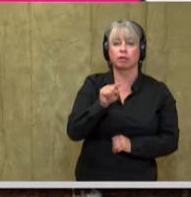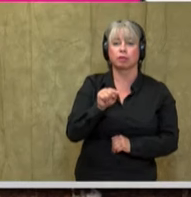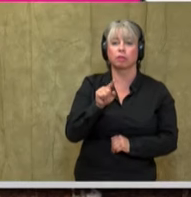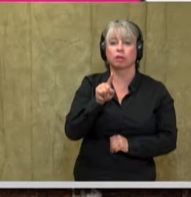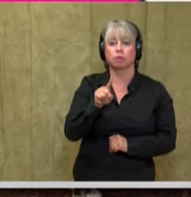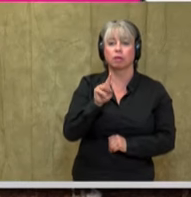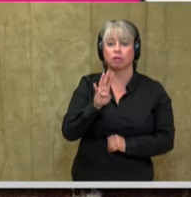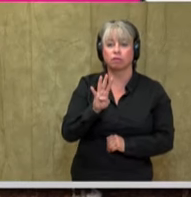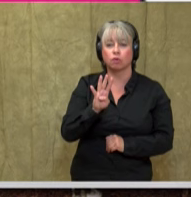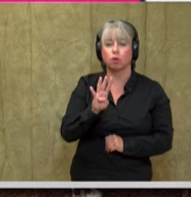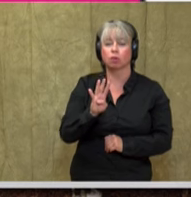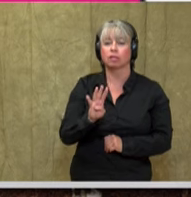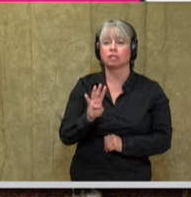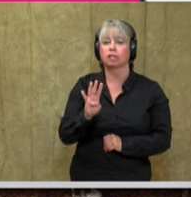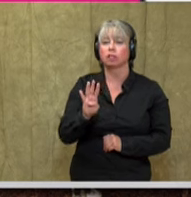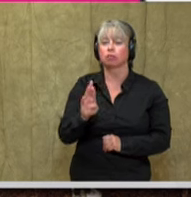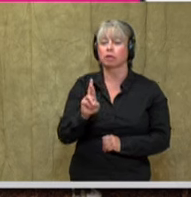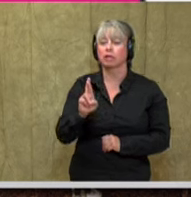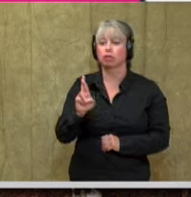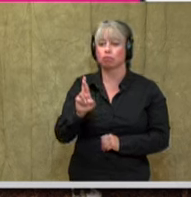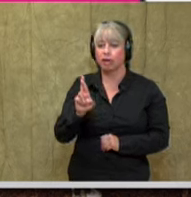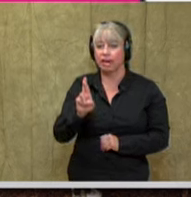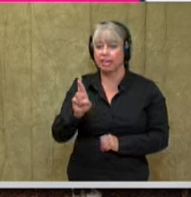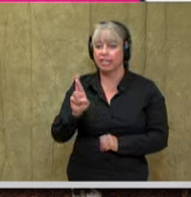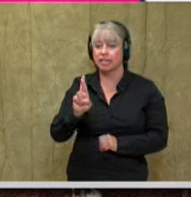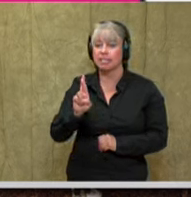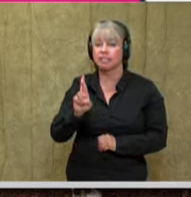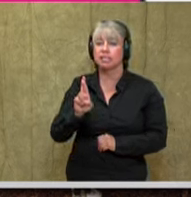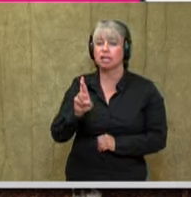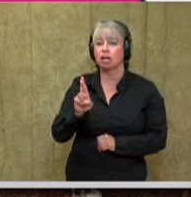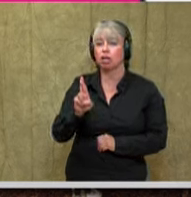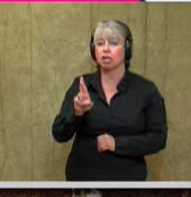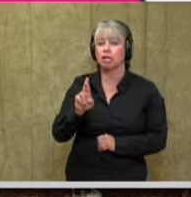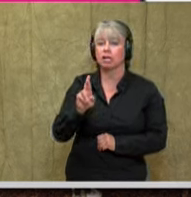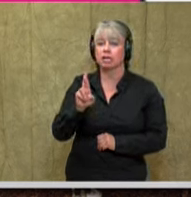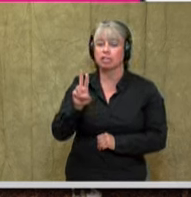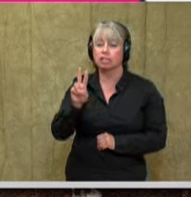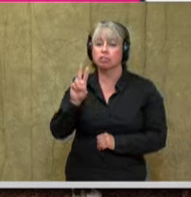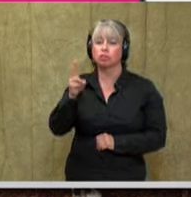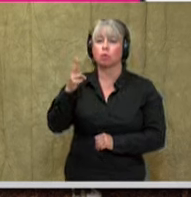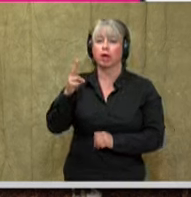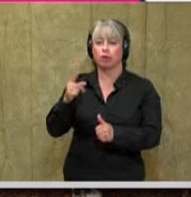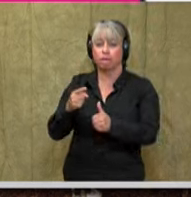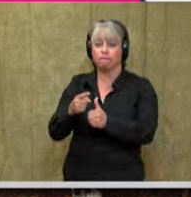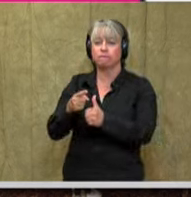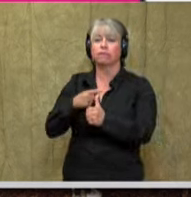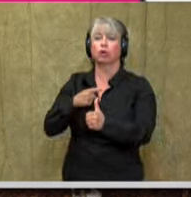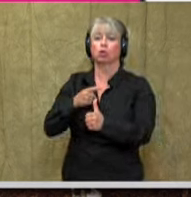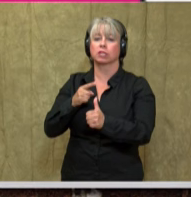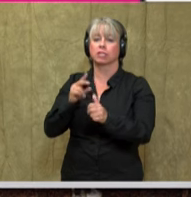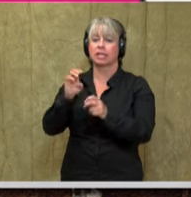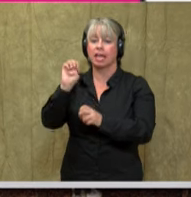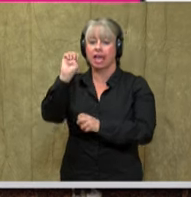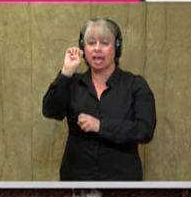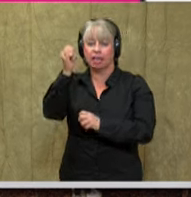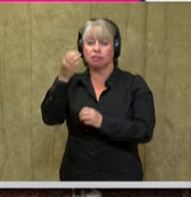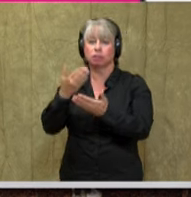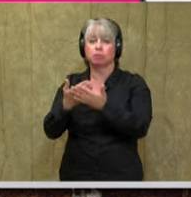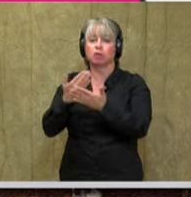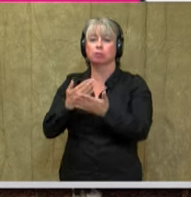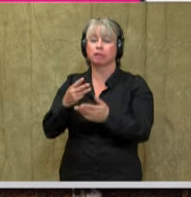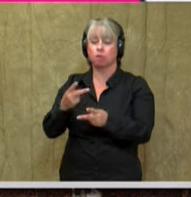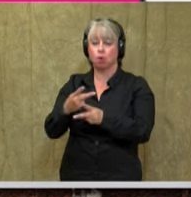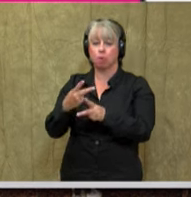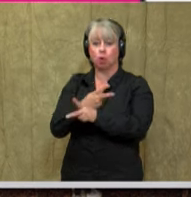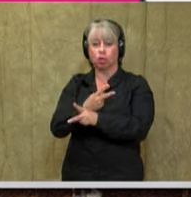our radius first. When you're looking at order of operations, exponents come before multiplication, so we